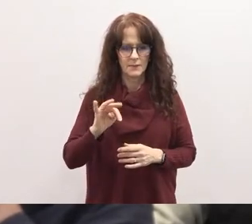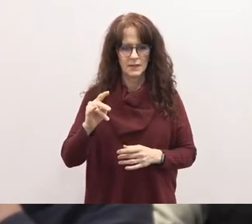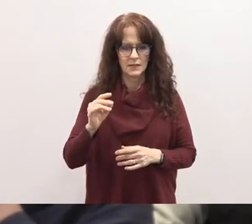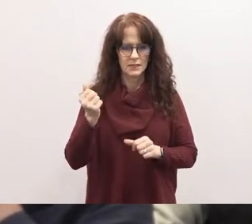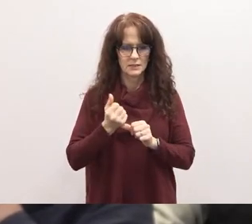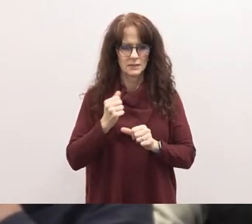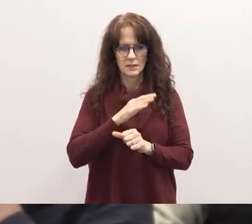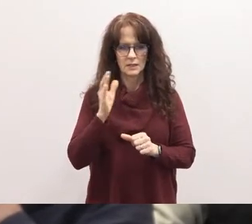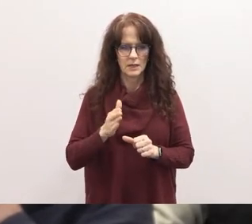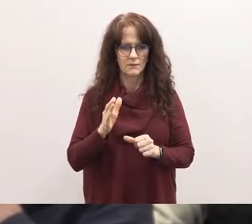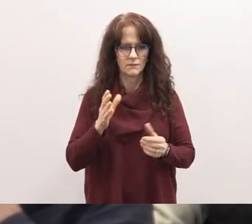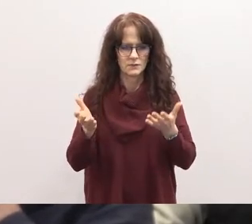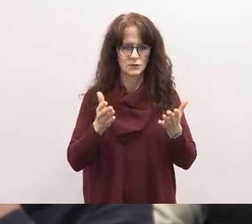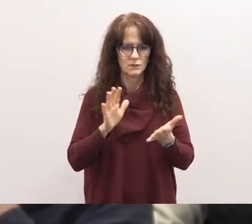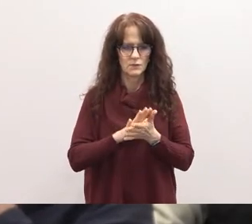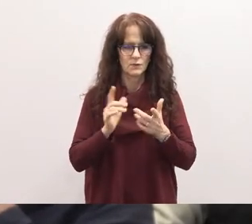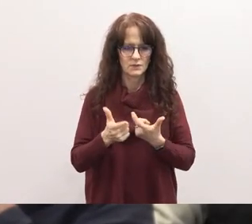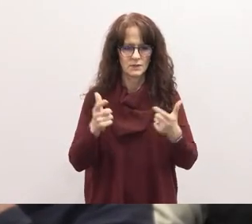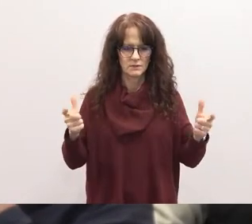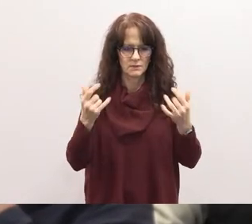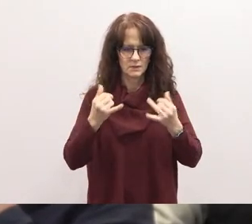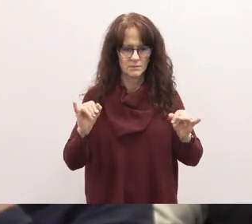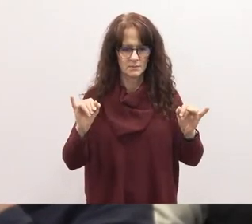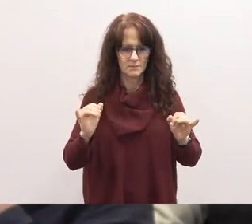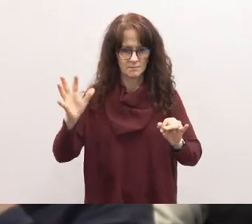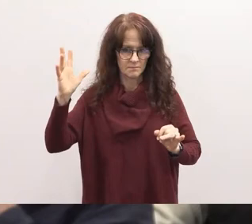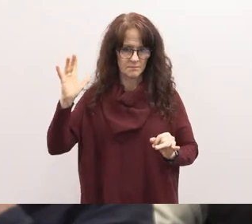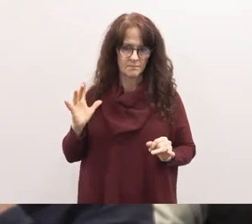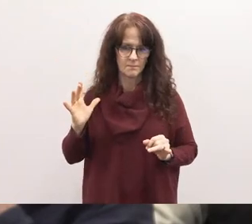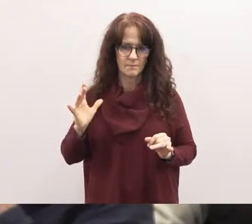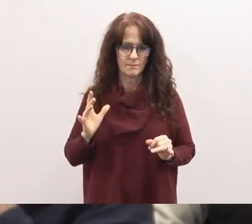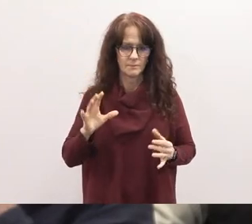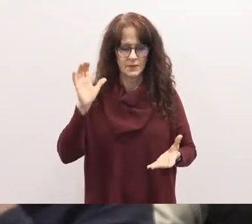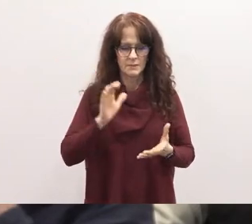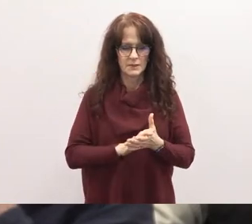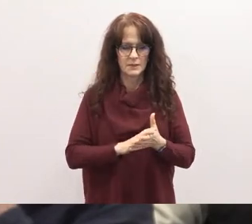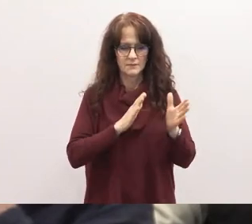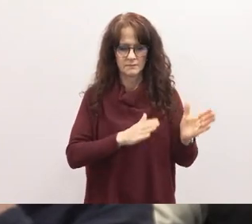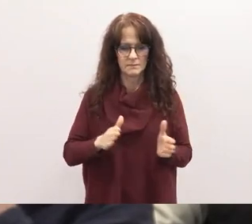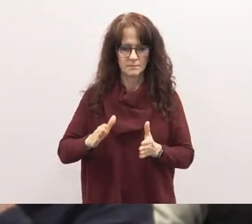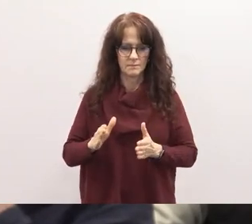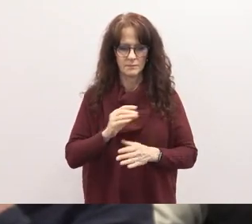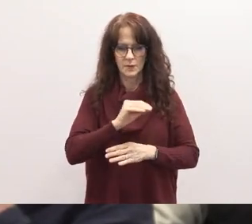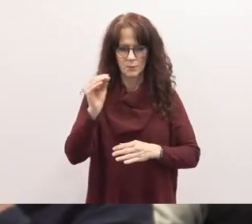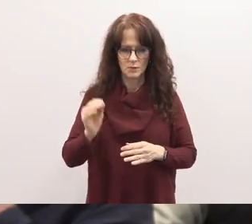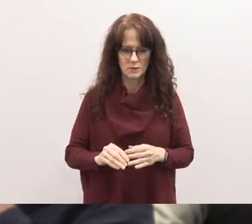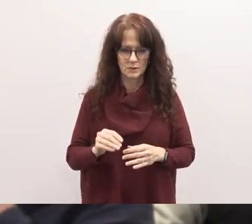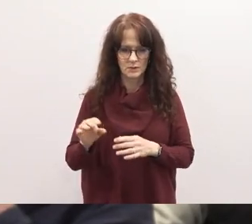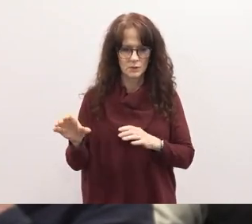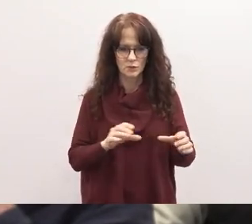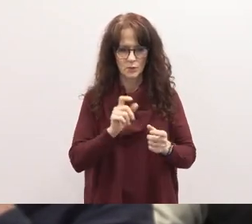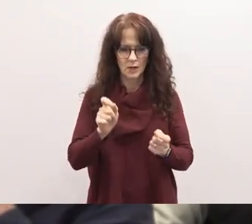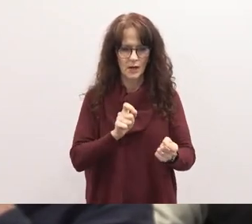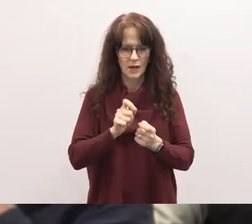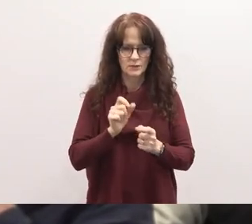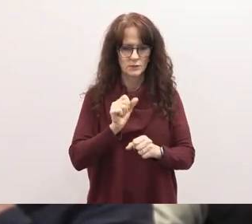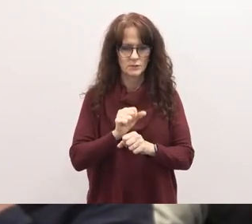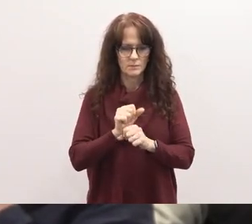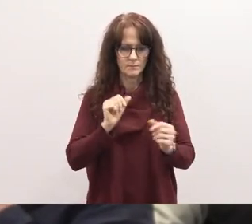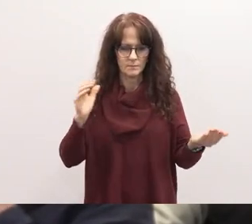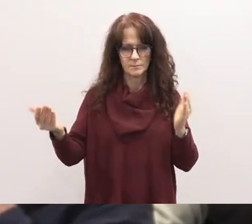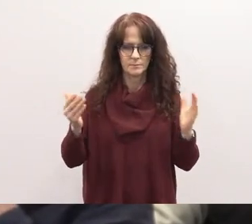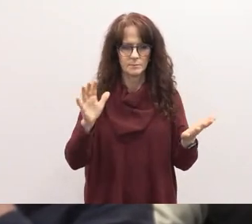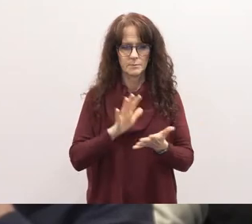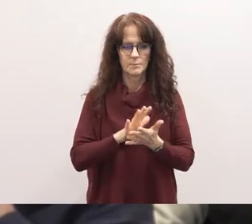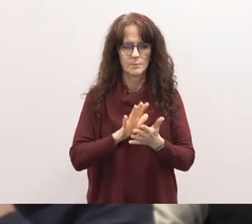never served a school of this size independently before. I believe that this strategy of using percentages doesn't do an accurate job of comparing schools